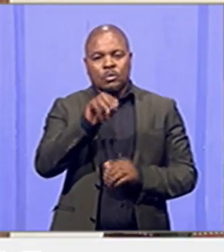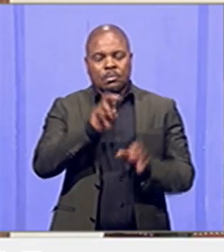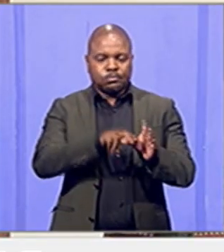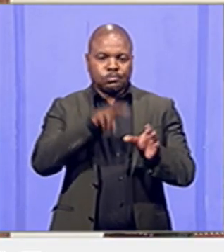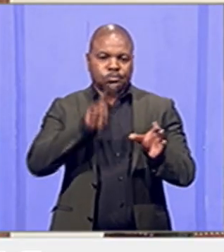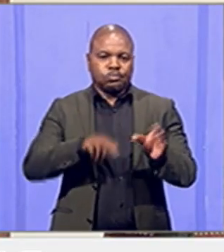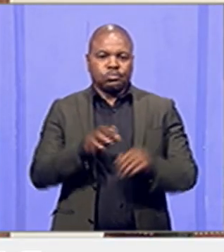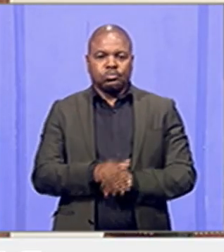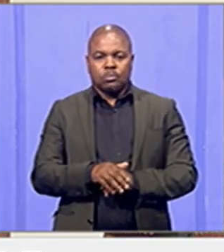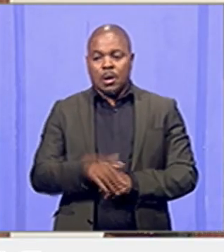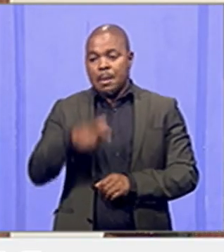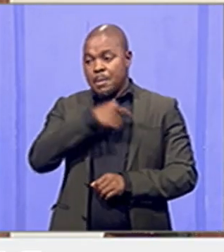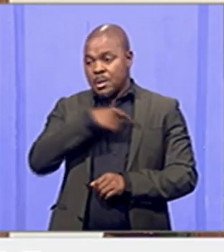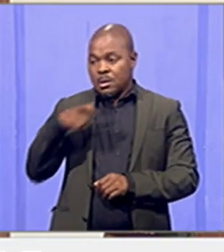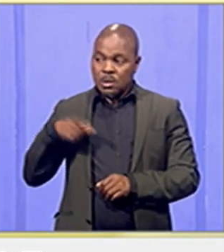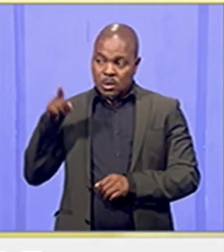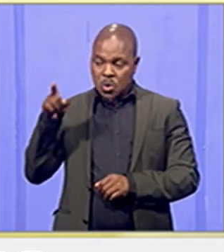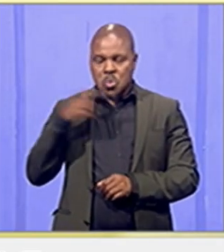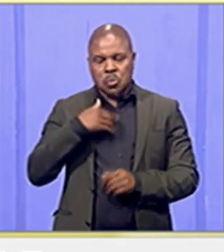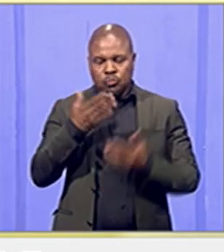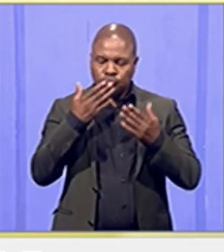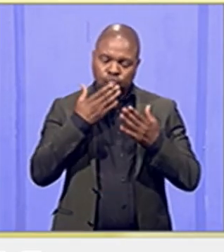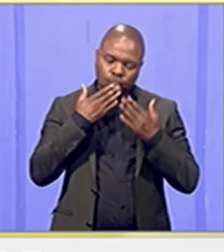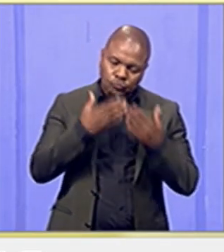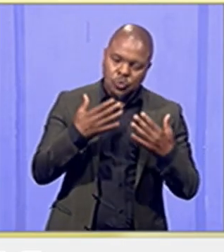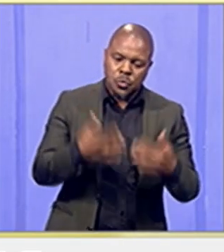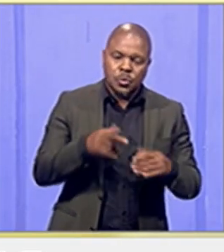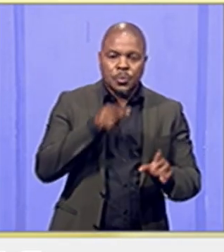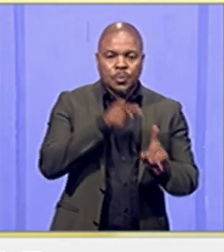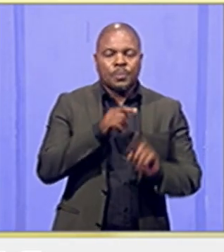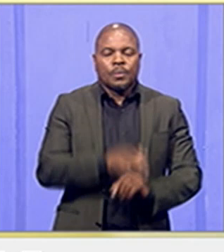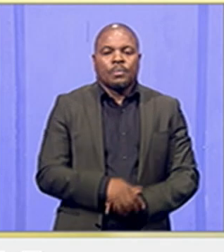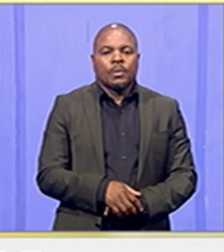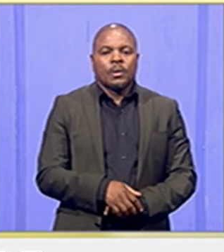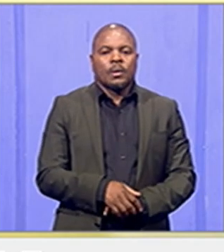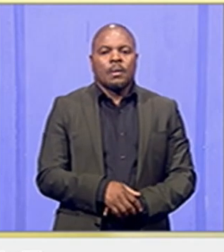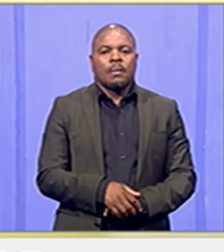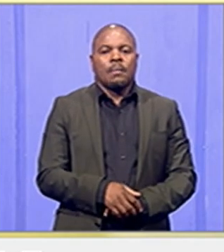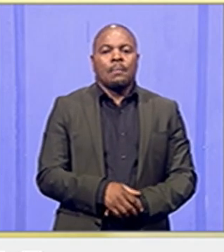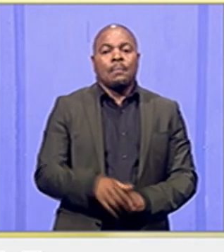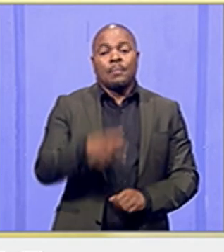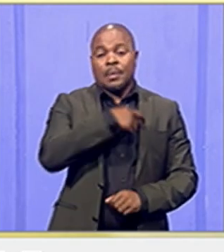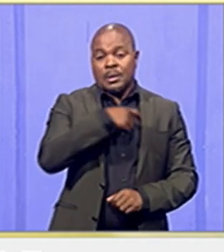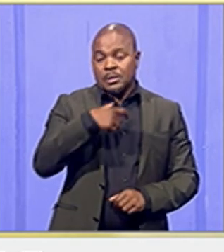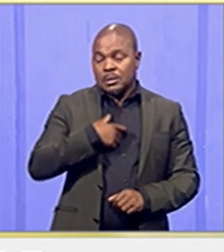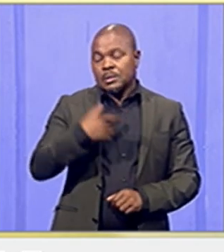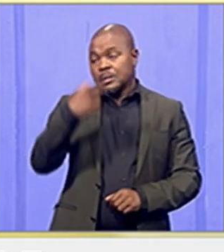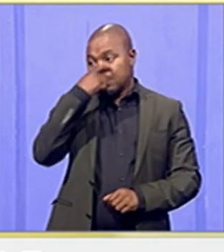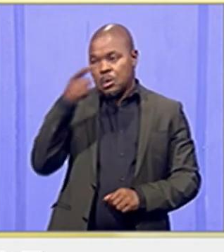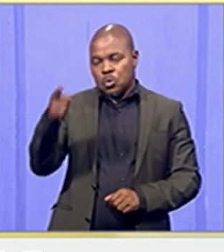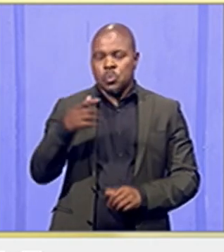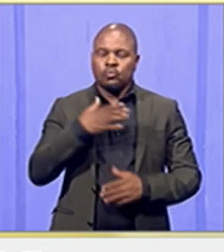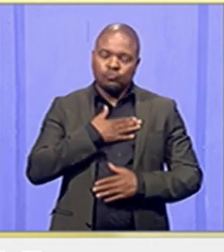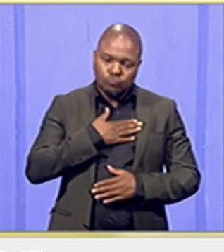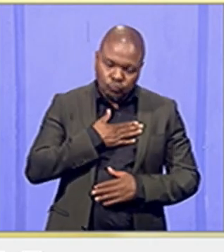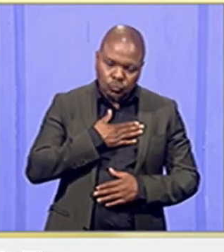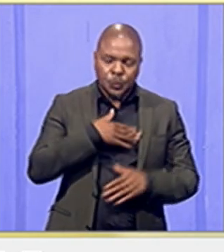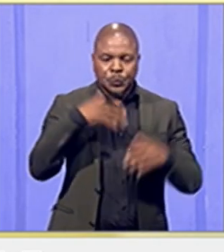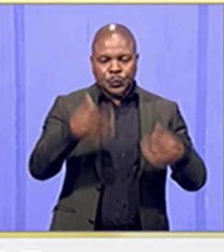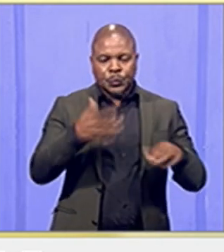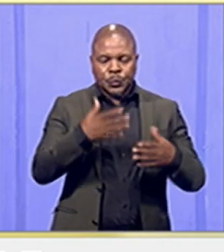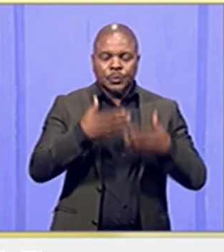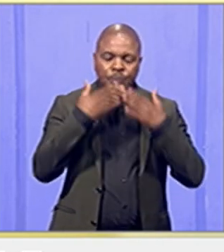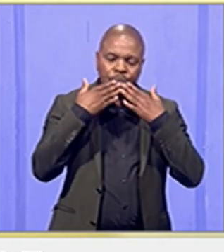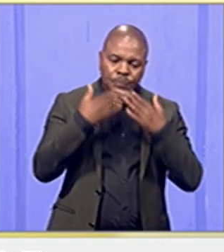o mo lebogetse seabe sa gagwe. President Ramaphosa has extended gratitude and appreciation to Deputy